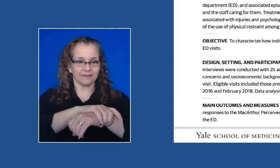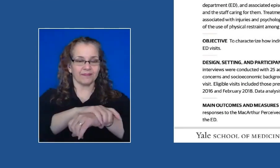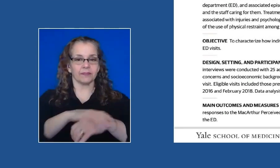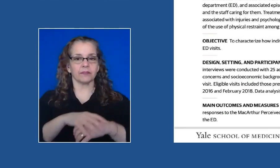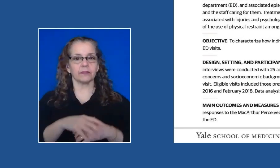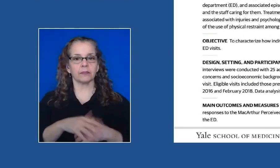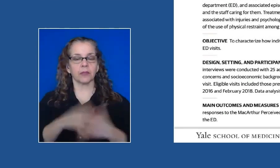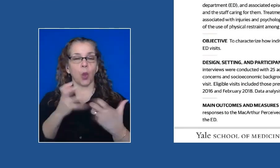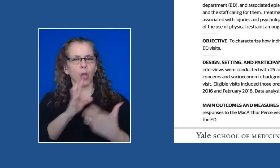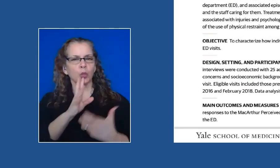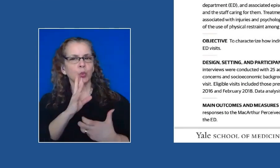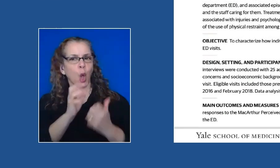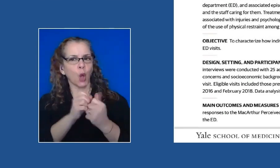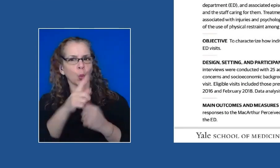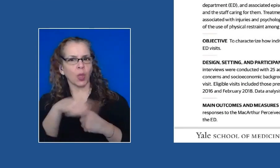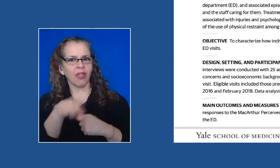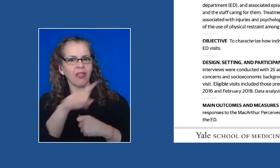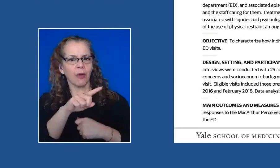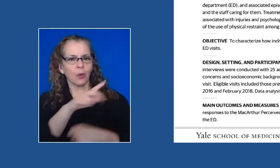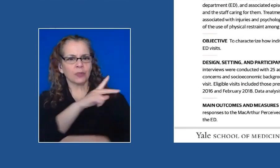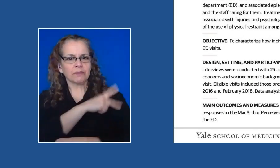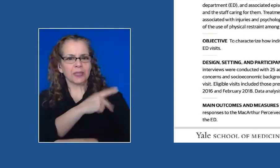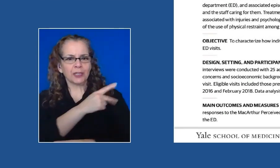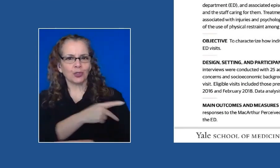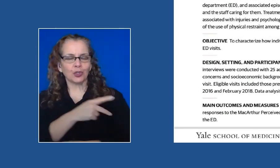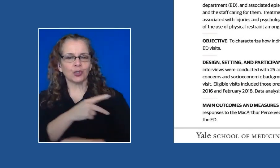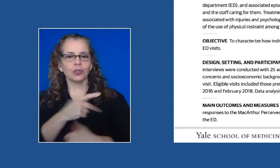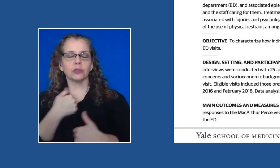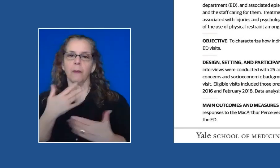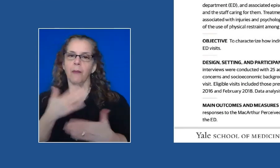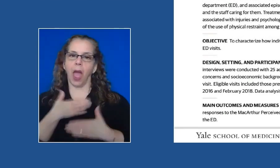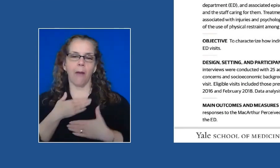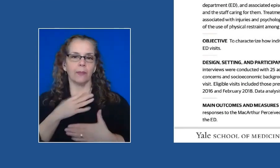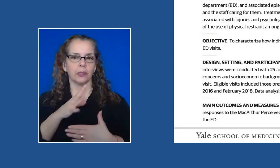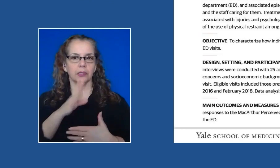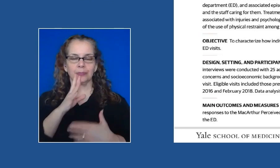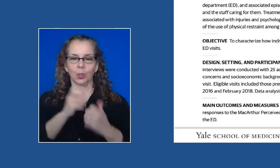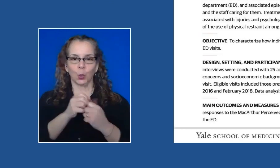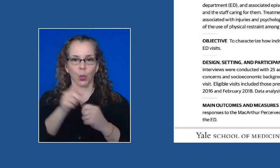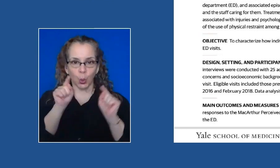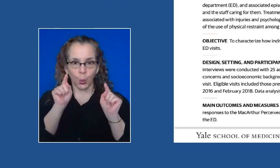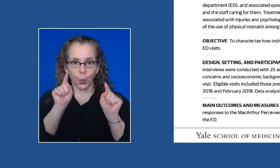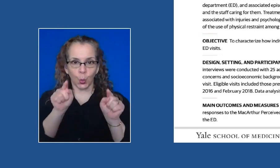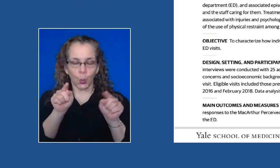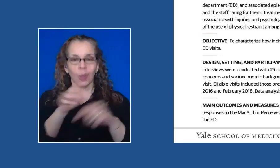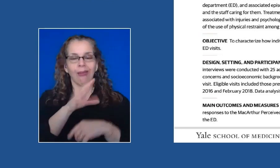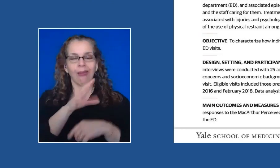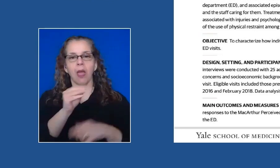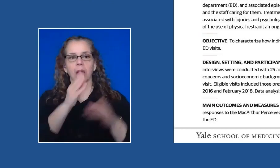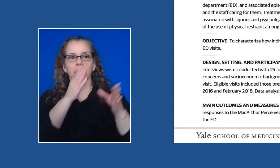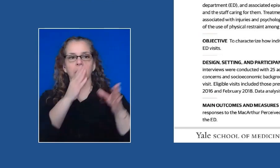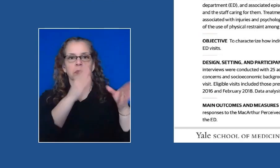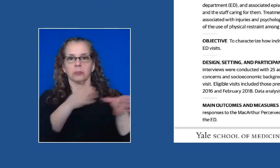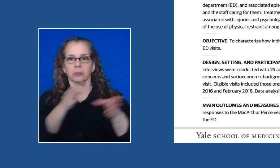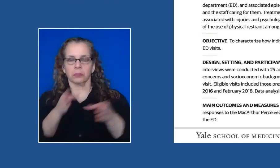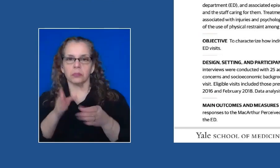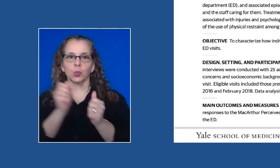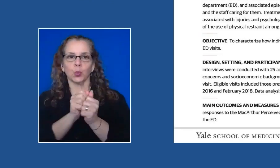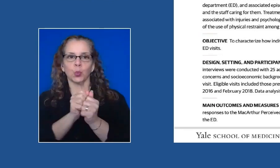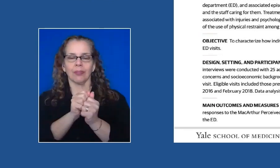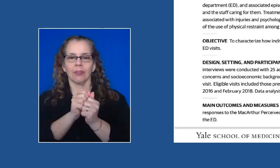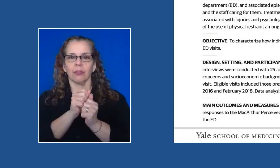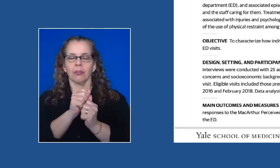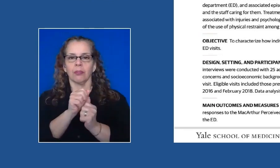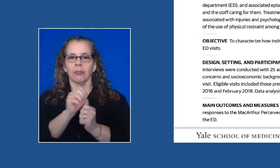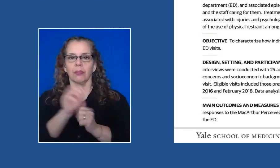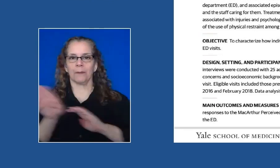individuals, and I'm really grateful that I have a chance to speak to you all, and especially individuals and family members with behavioral disorders. We wanted to give